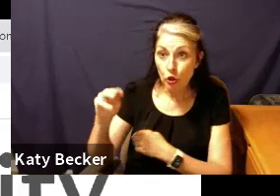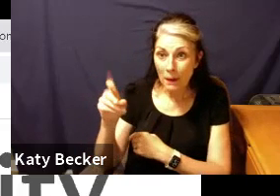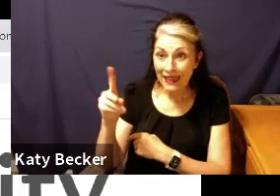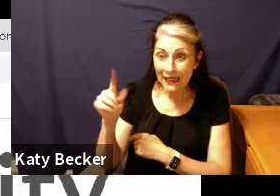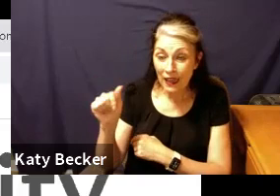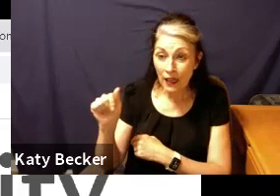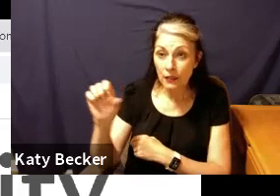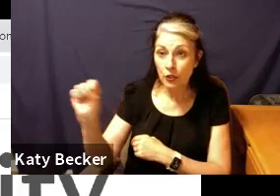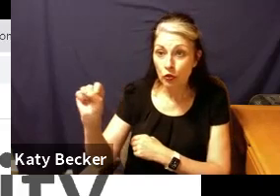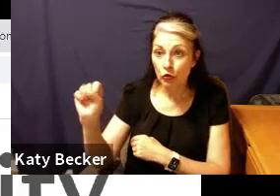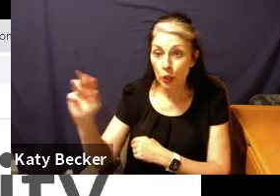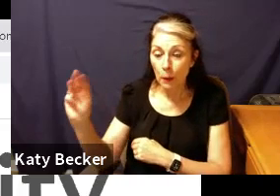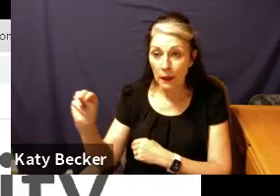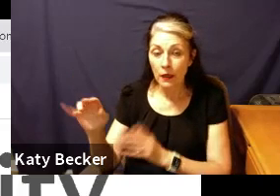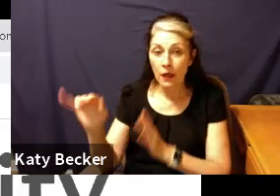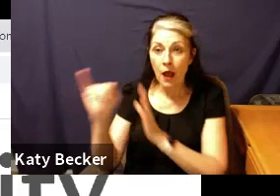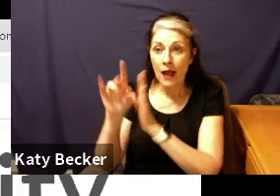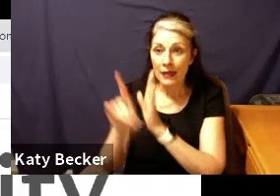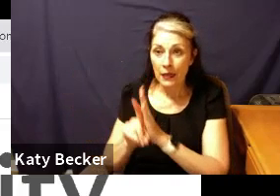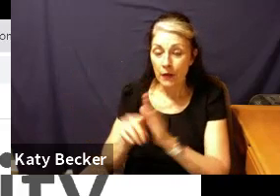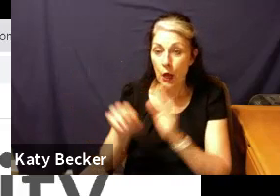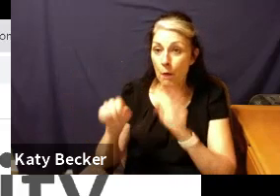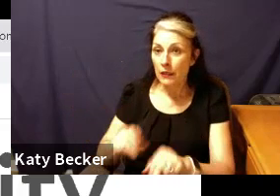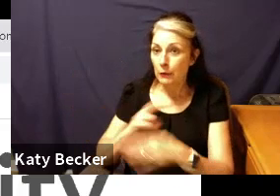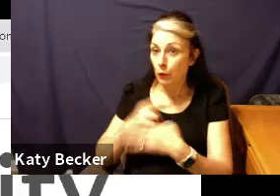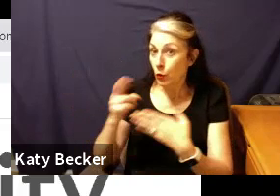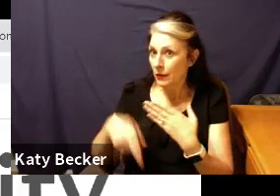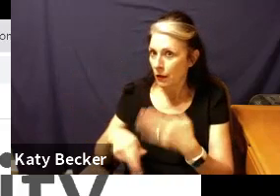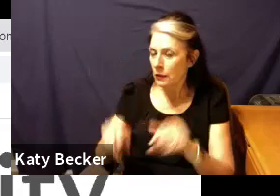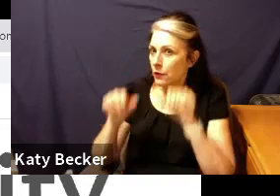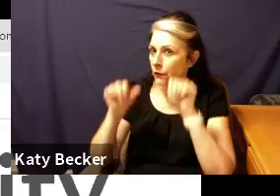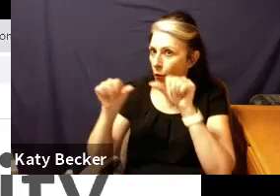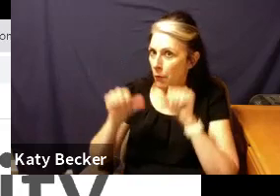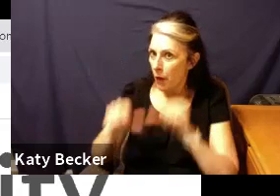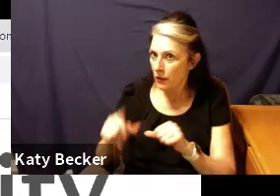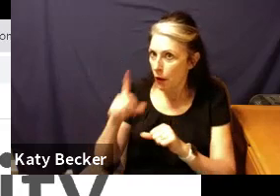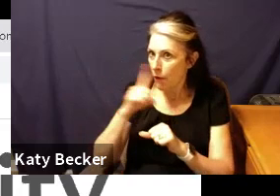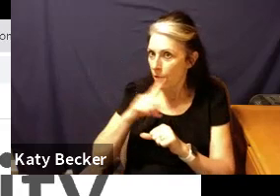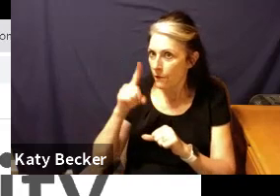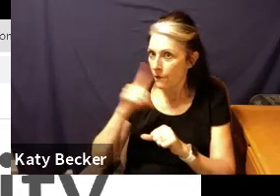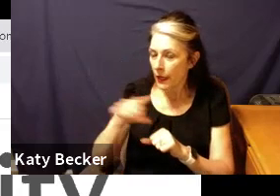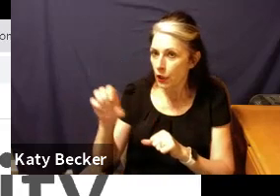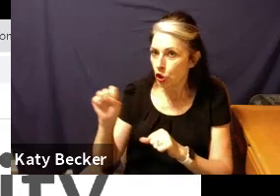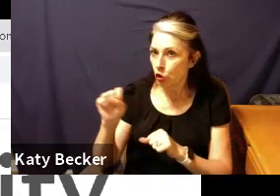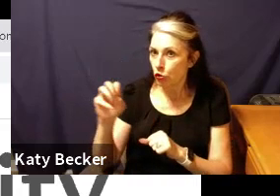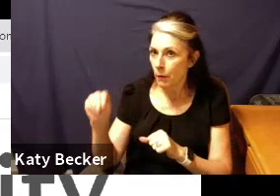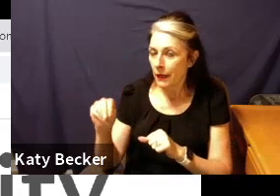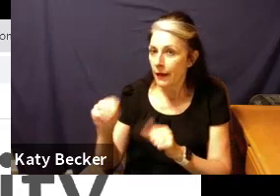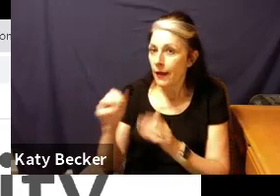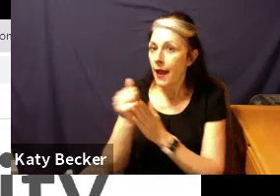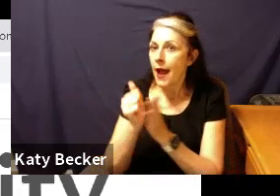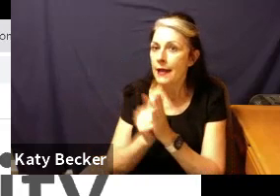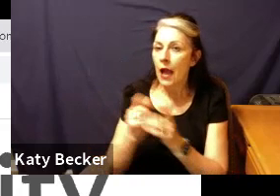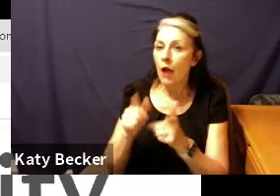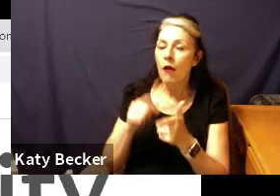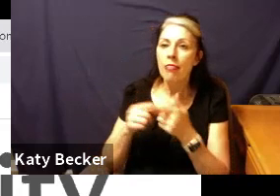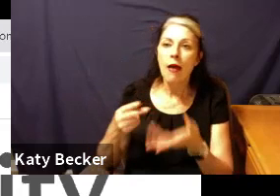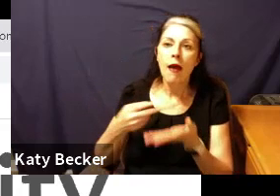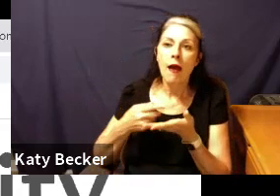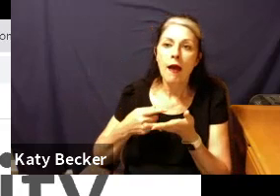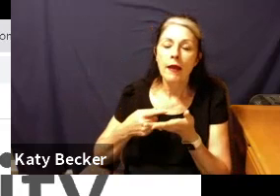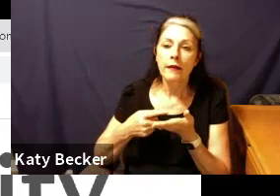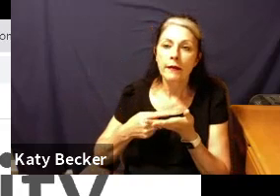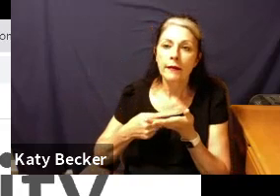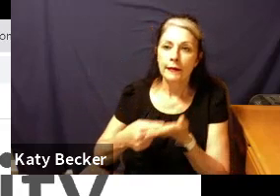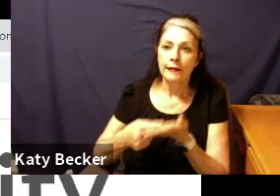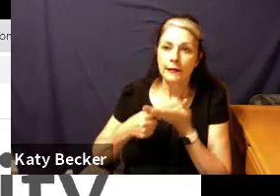identifying possible results for posting things on a fake social media account, and then debating the benefits